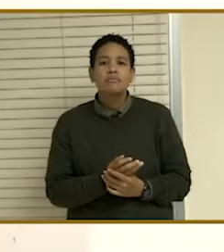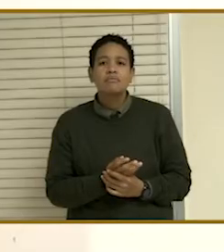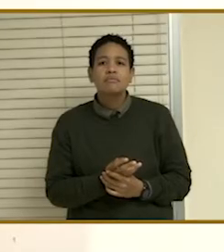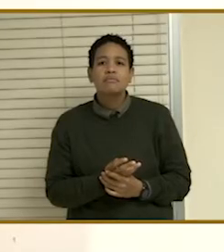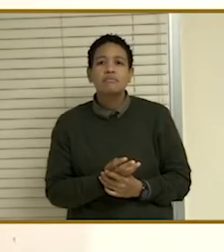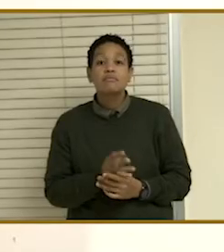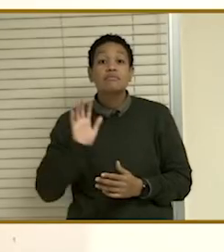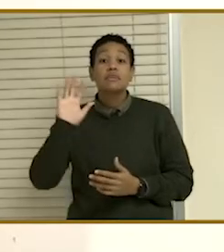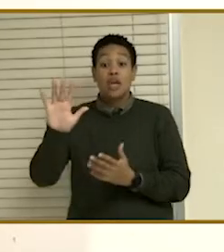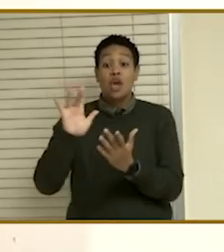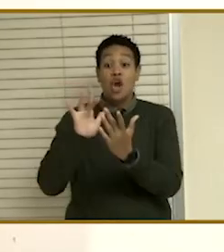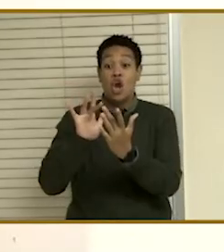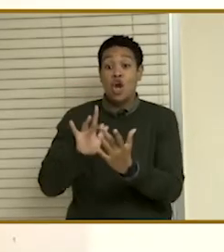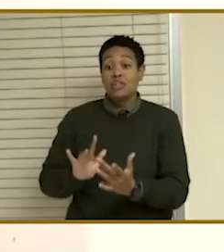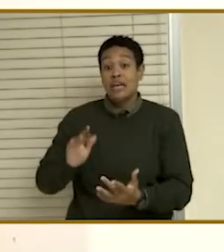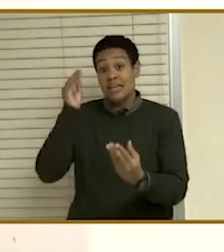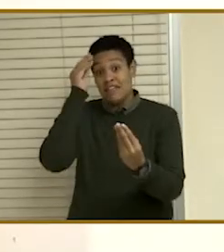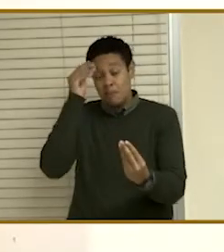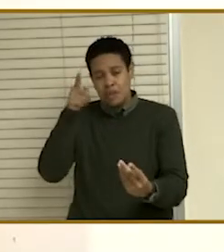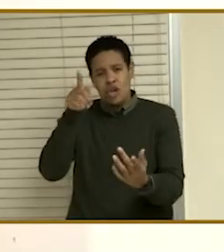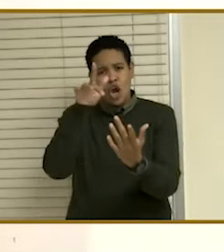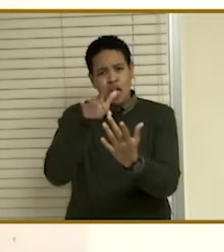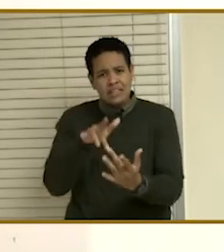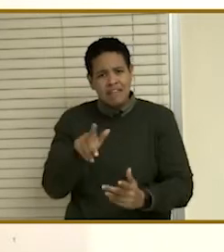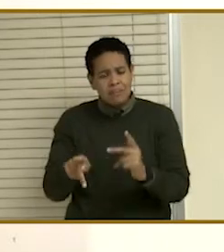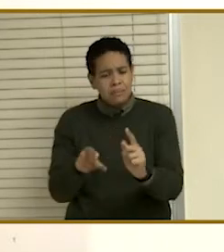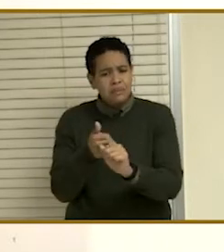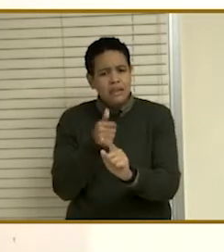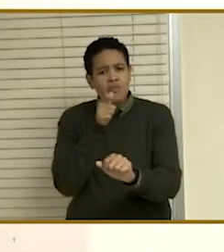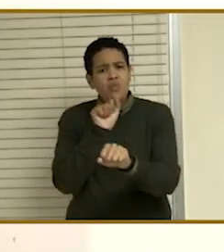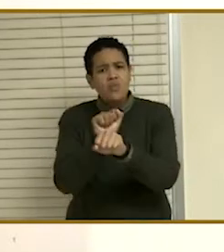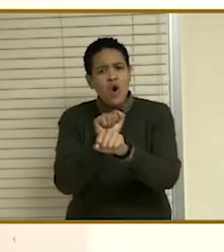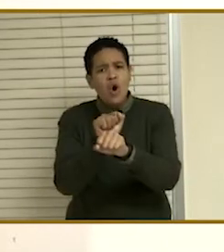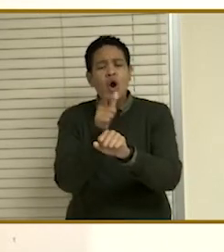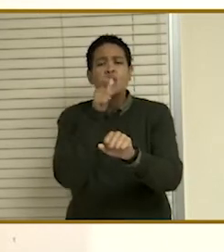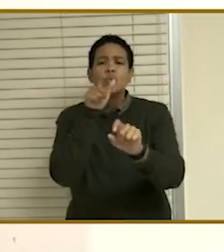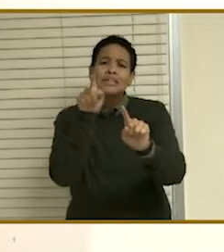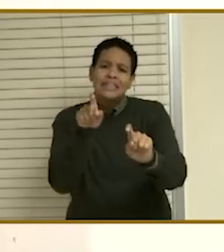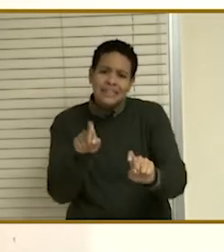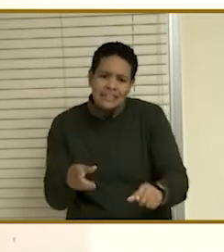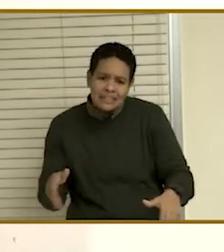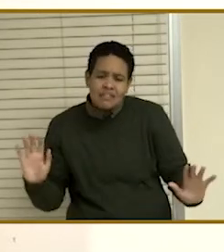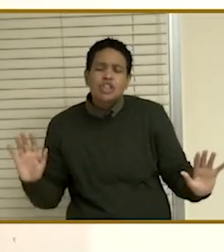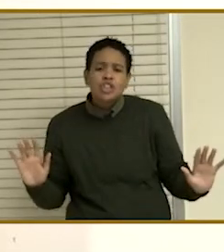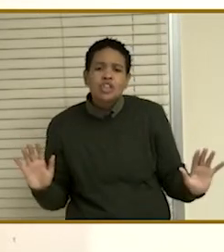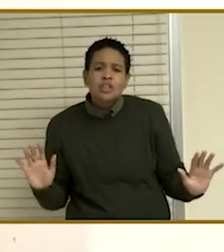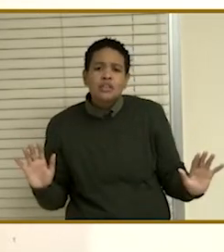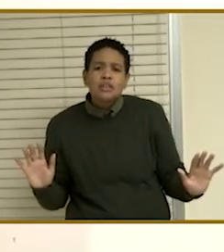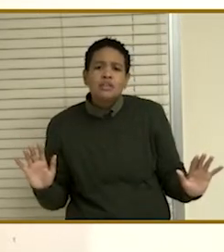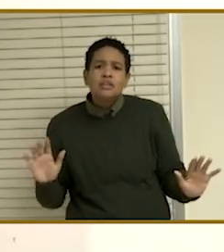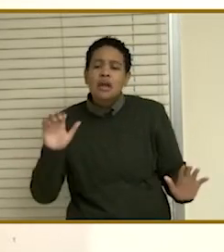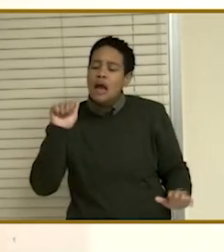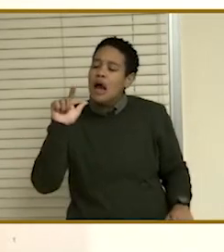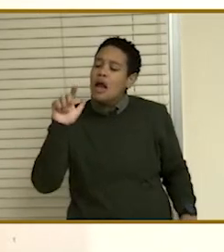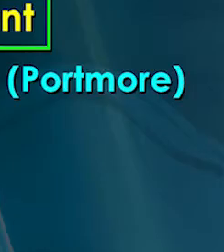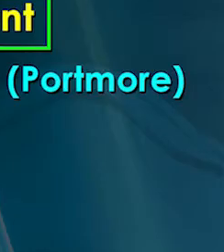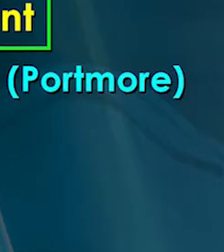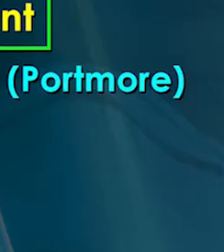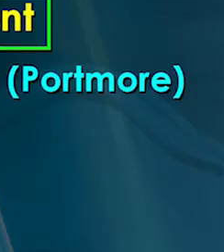Their contacts, meaning the contacts of persons who work and who have been tested at Alarica,